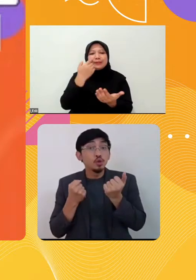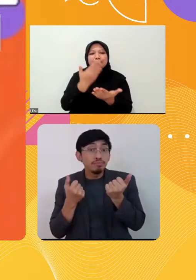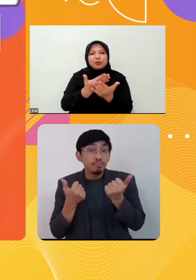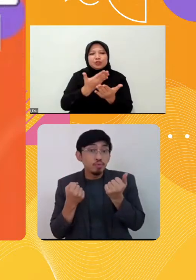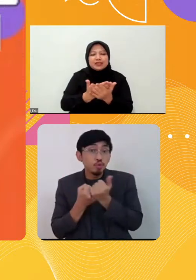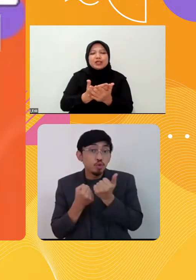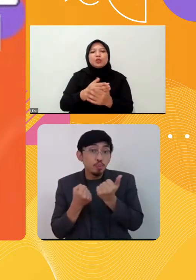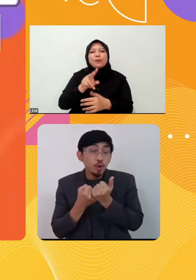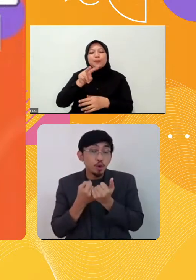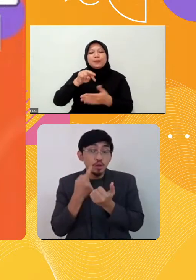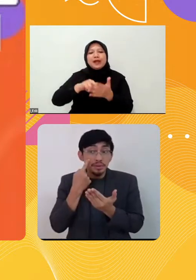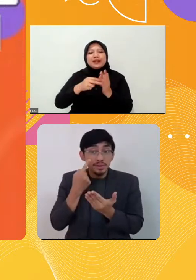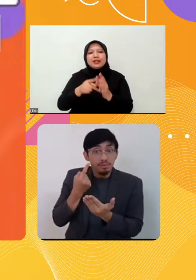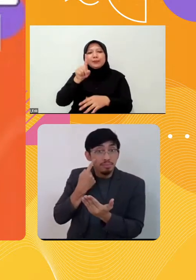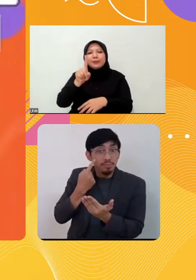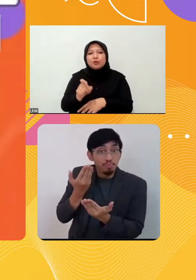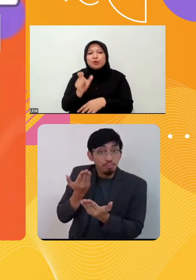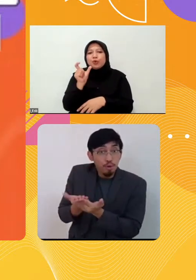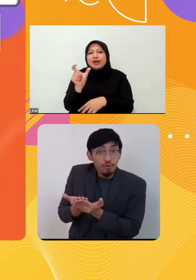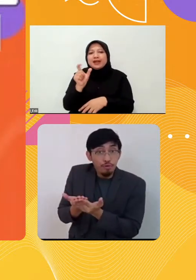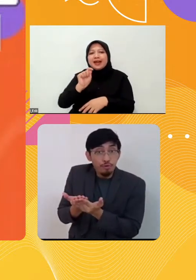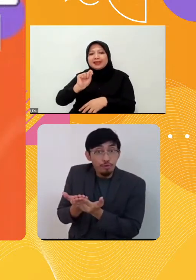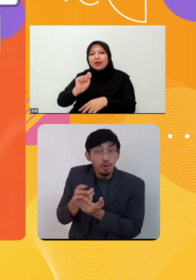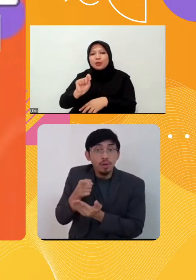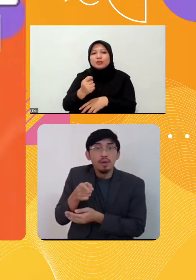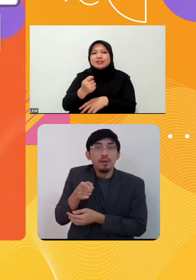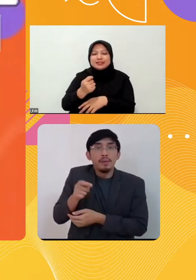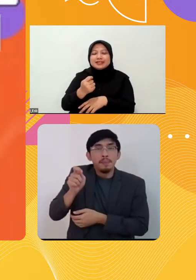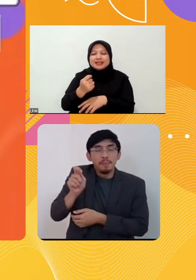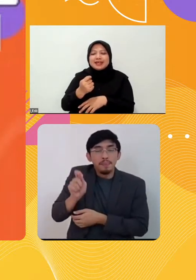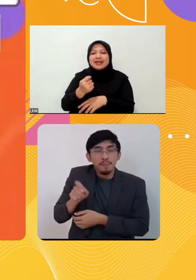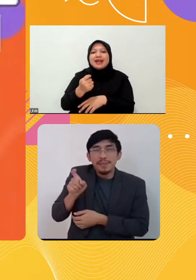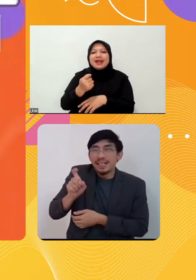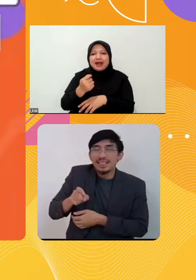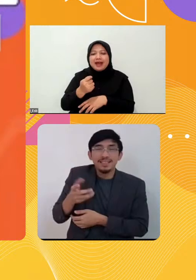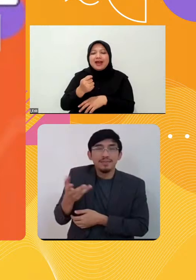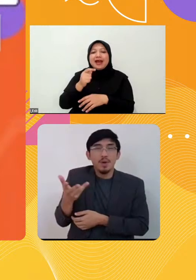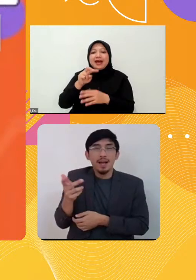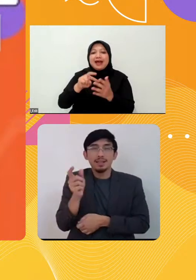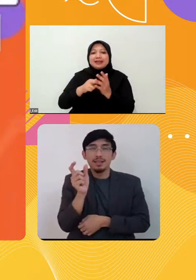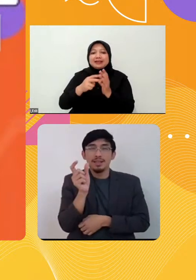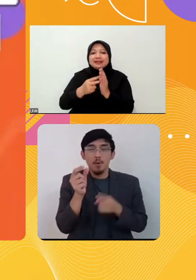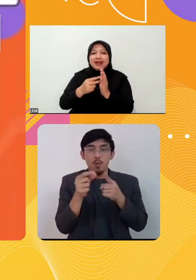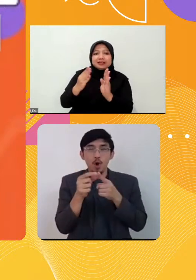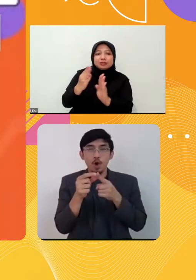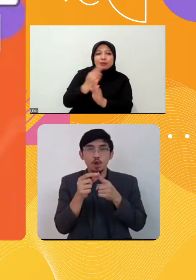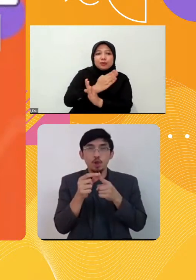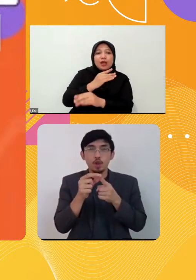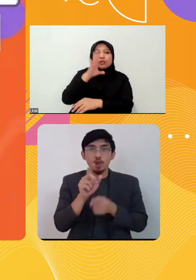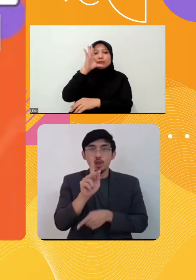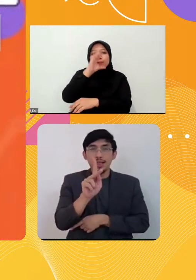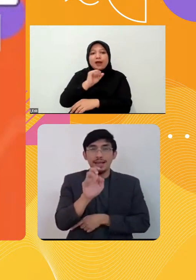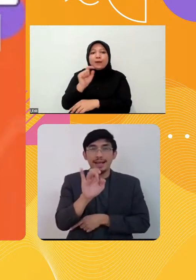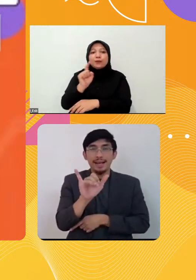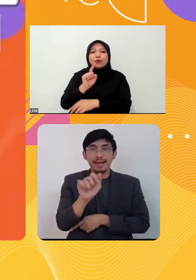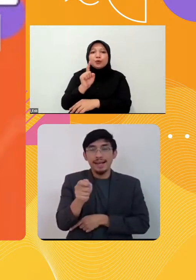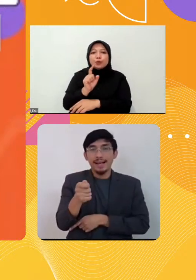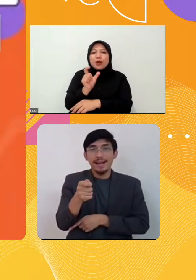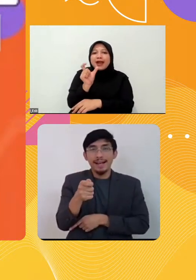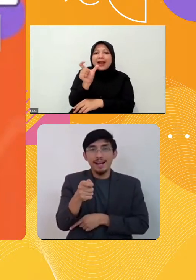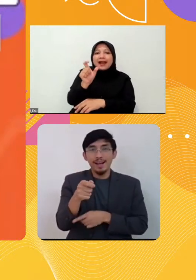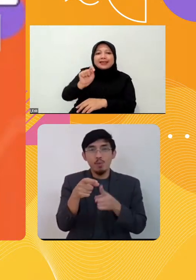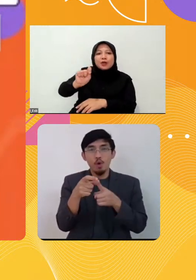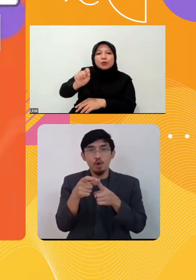maybe it's important to have a understanding how to combine between the keyword. And then it can